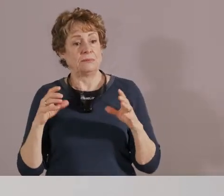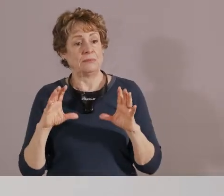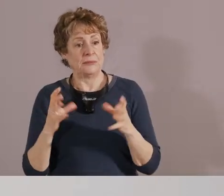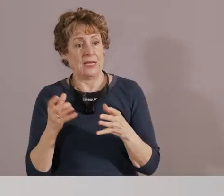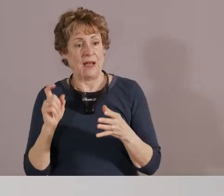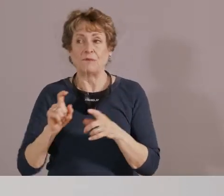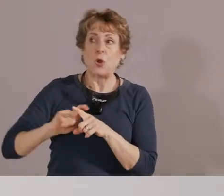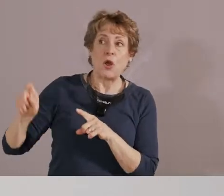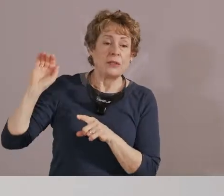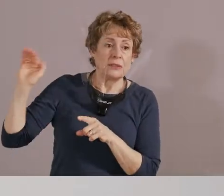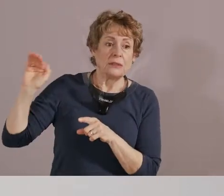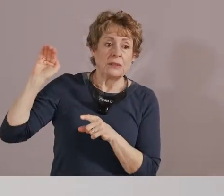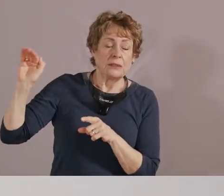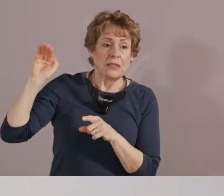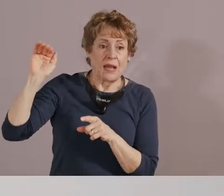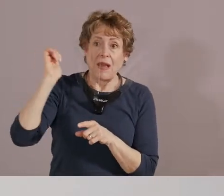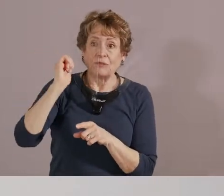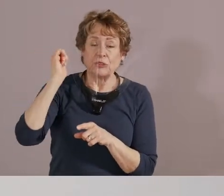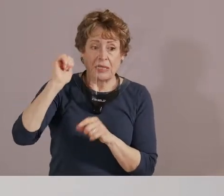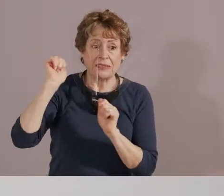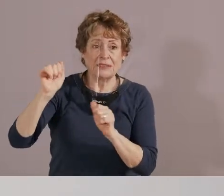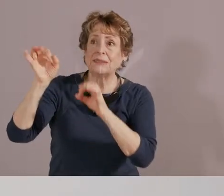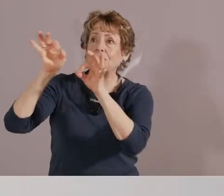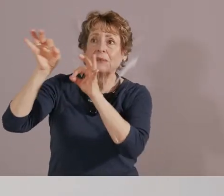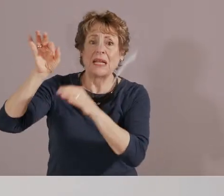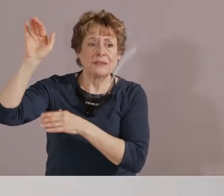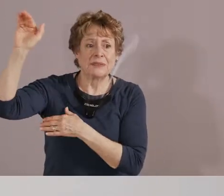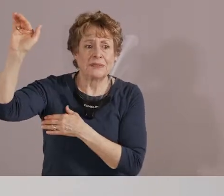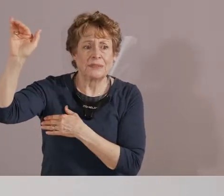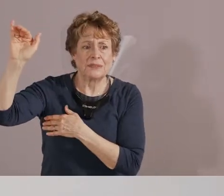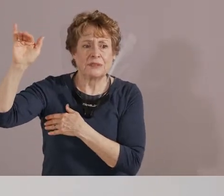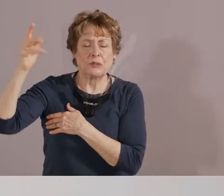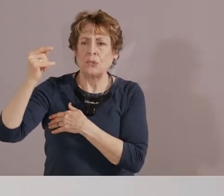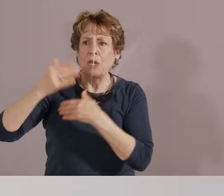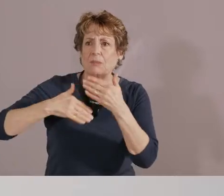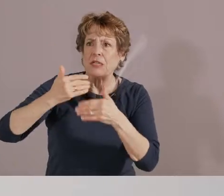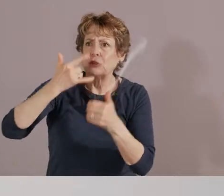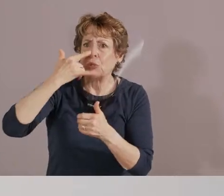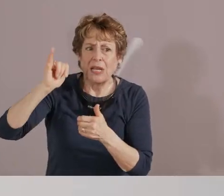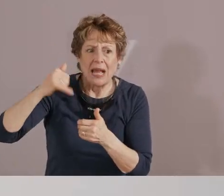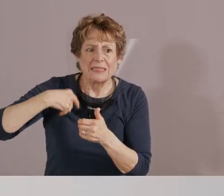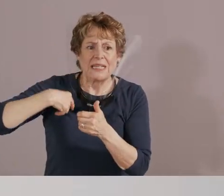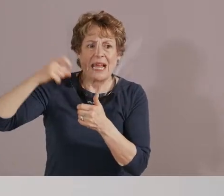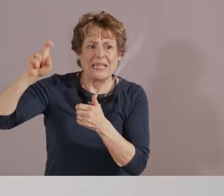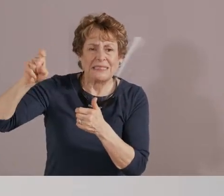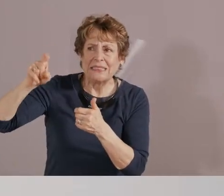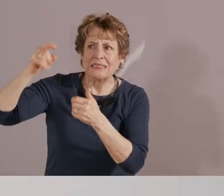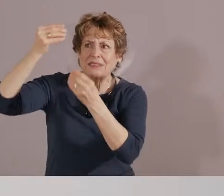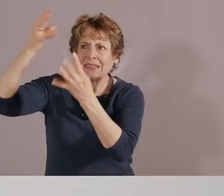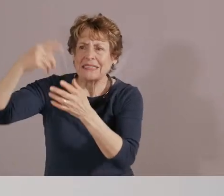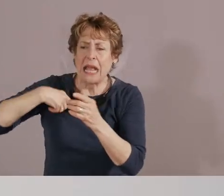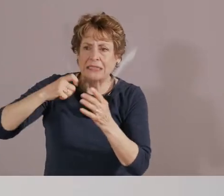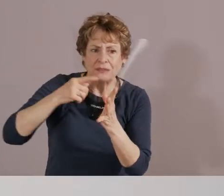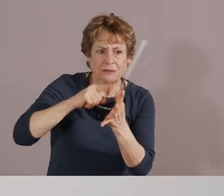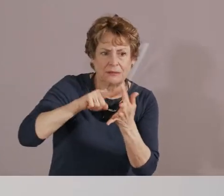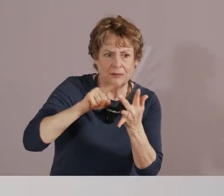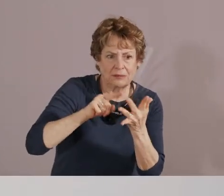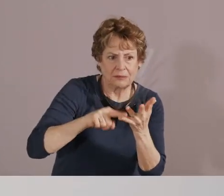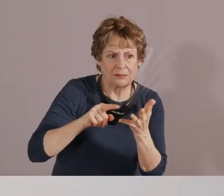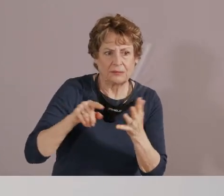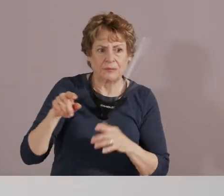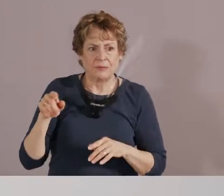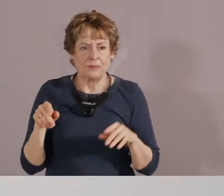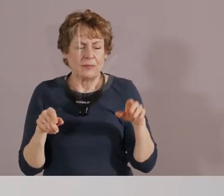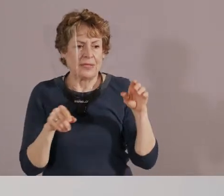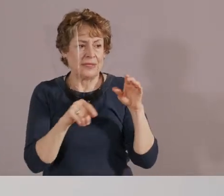you please walk through the logistics of how the supply and communication is handled between the state and Pima County? Yeah,